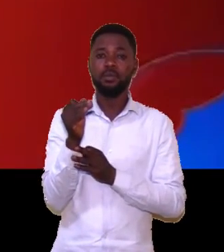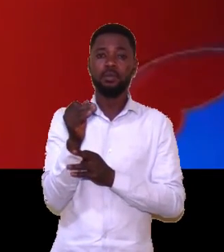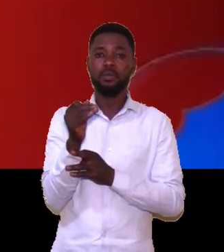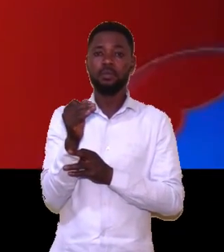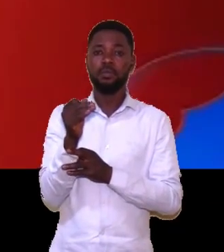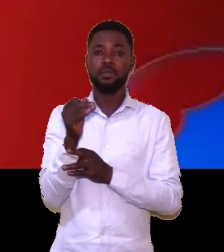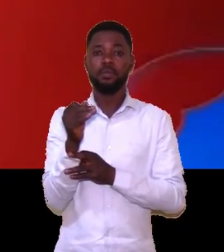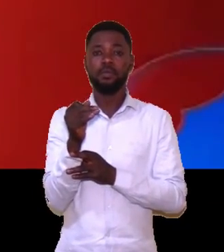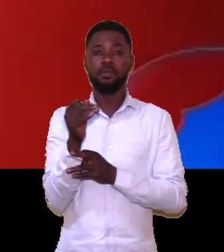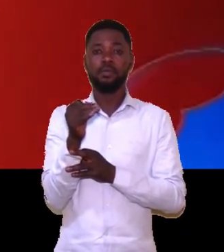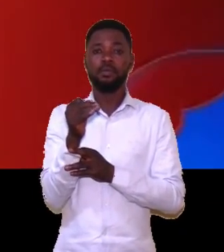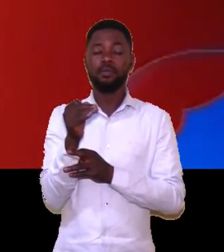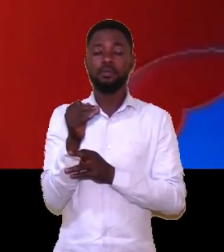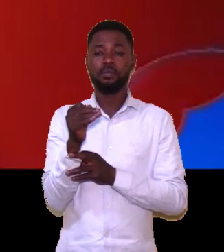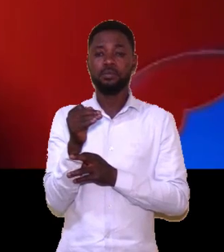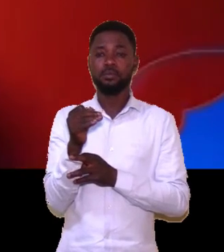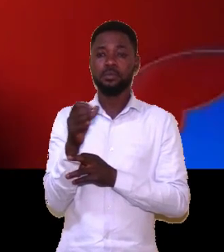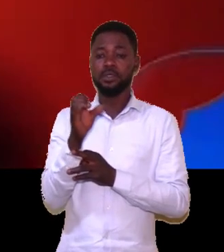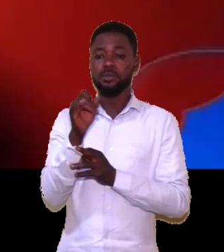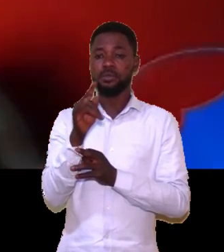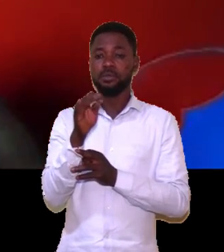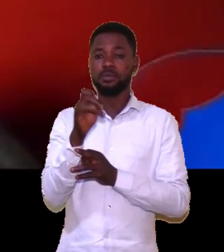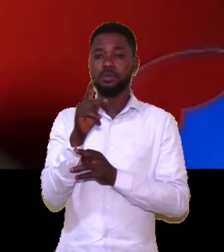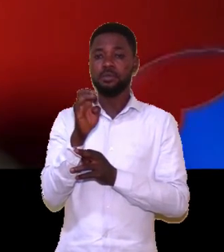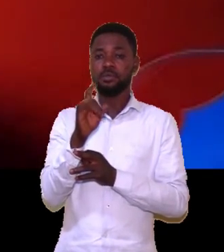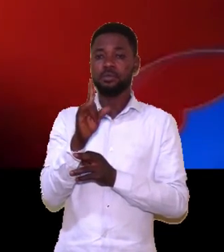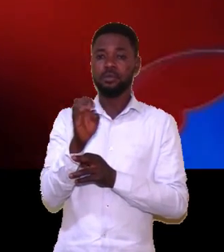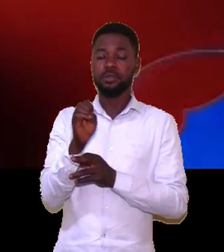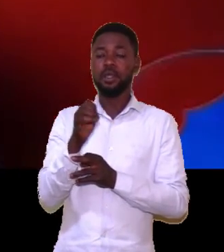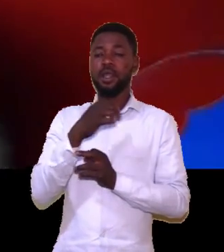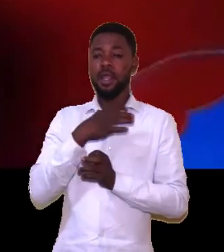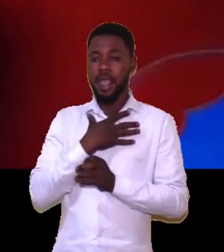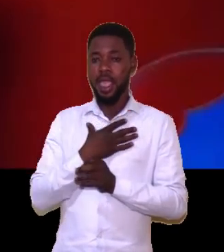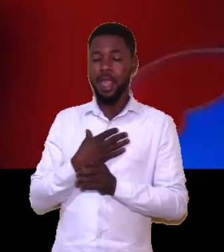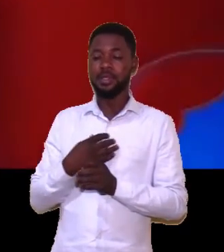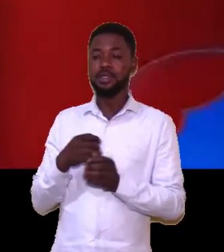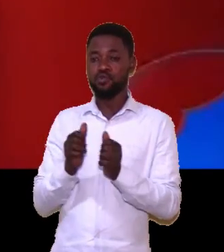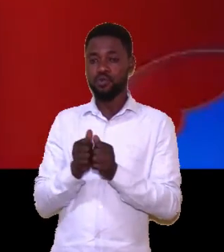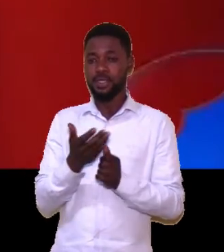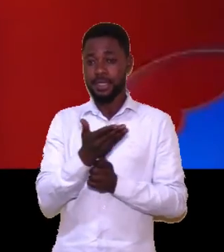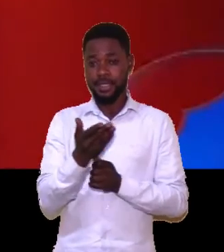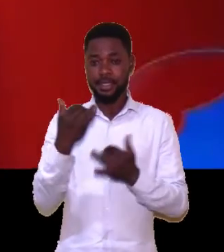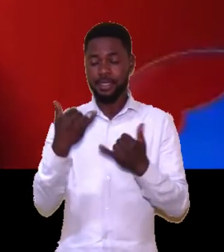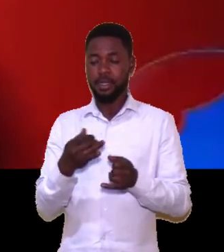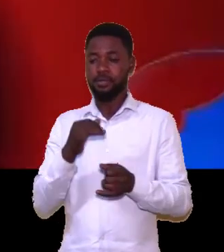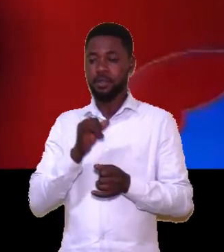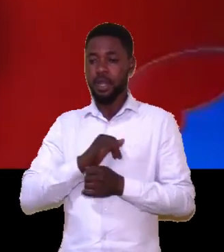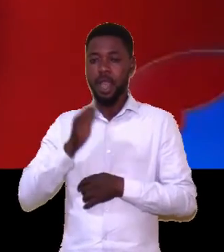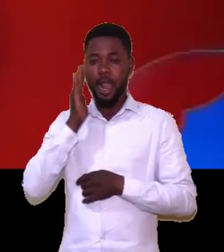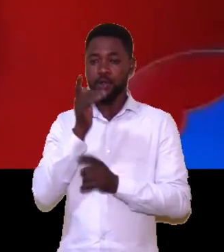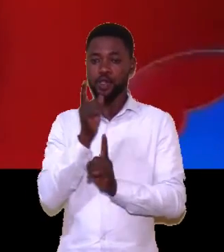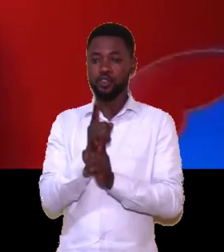of circle Then with this